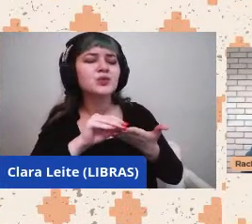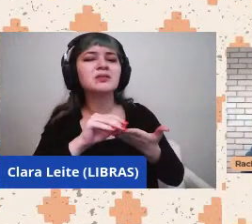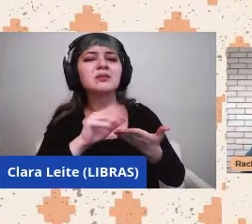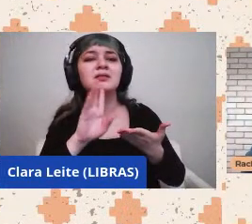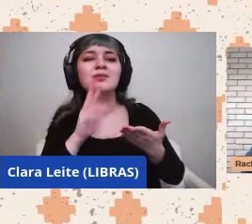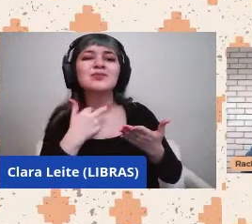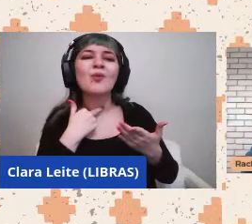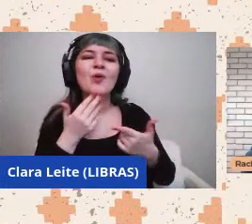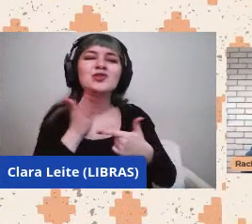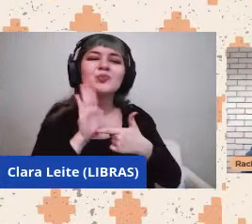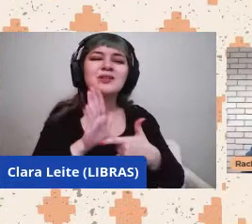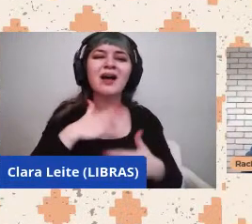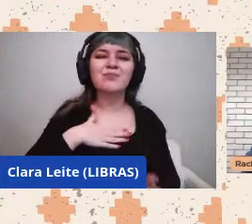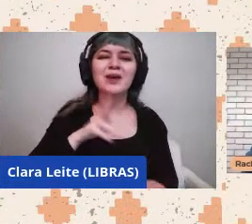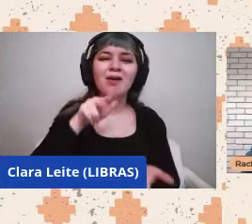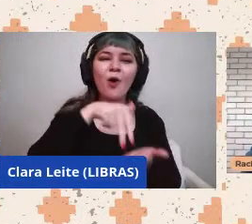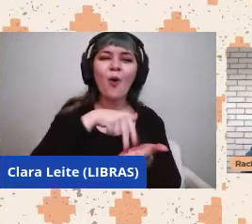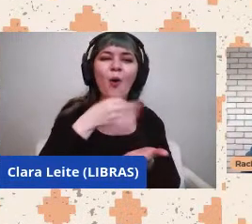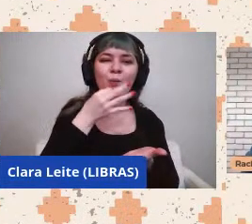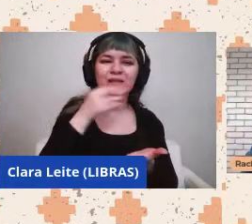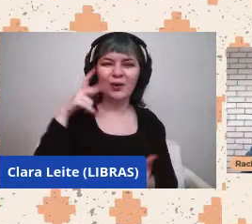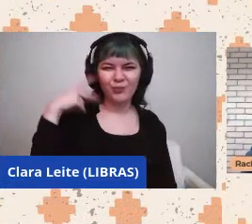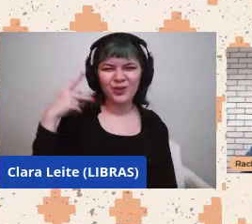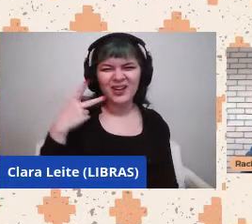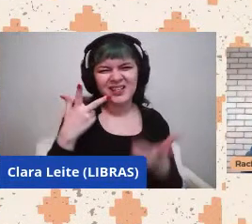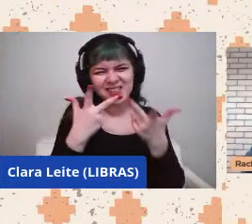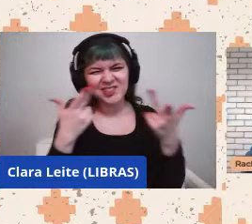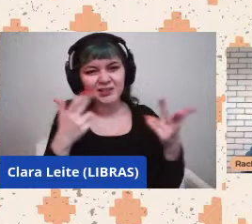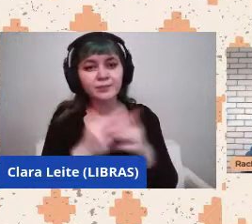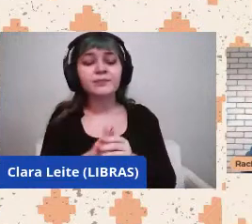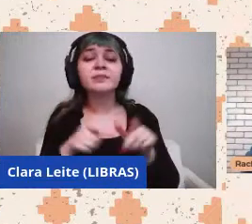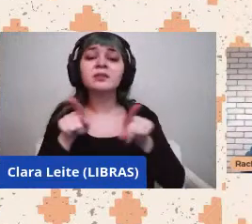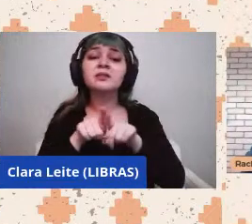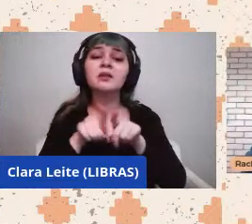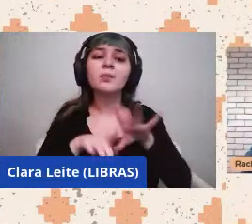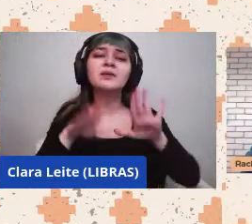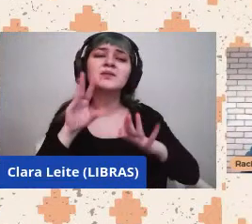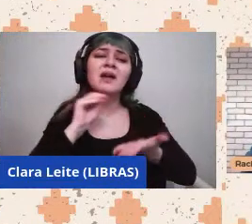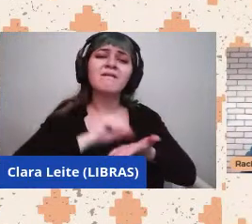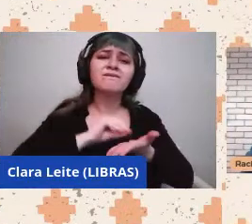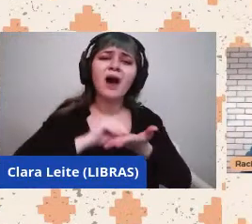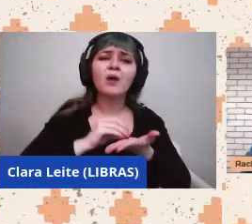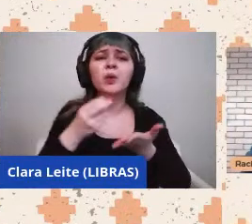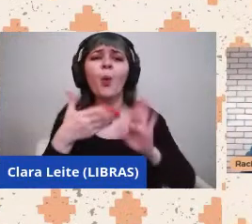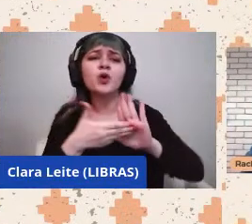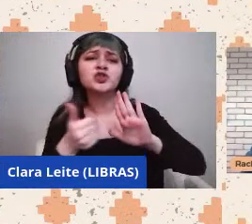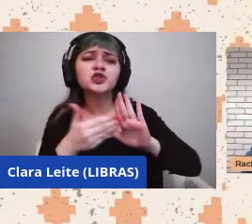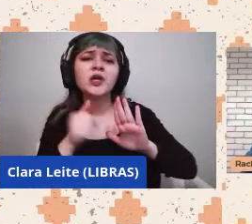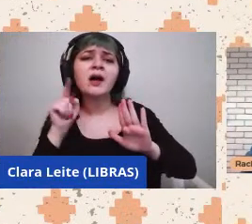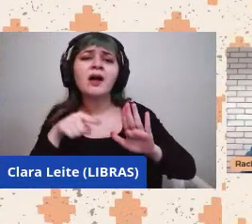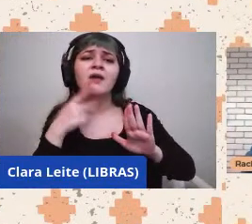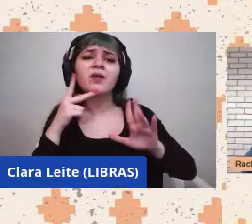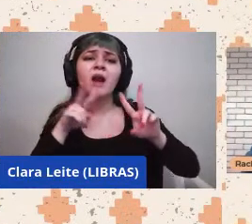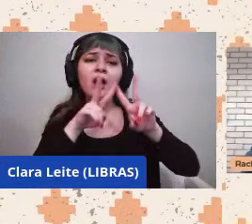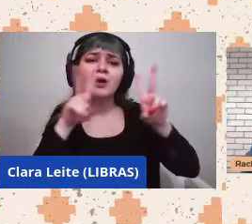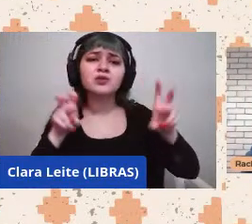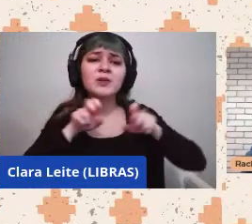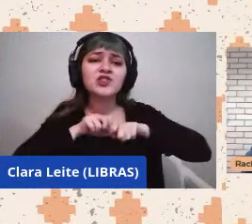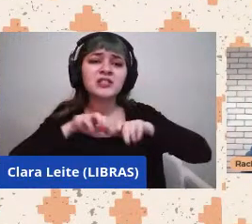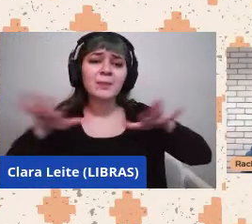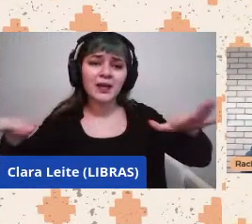things like that. And I think another kind of exclusion or omission is often with respect to